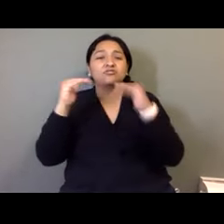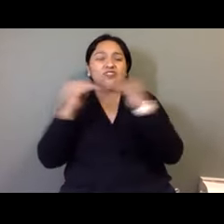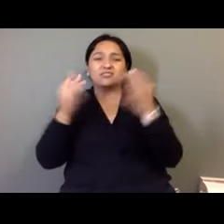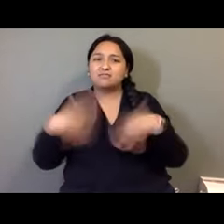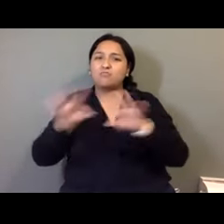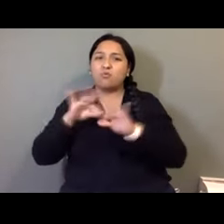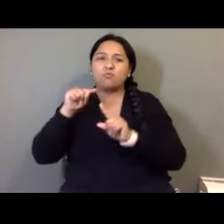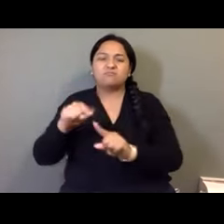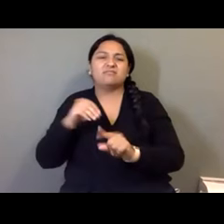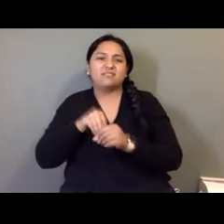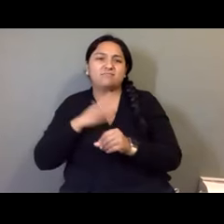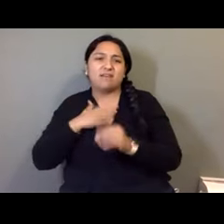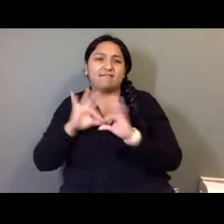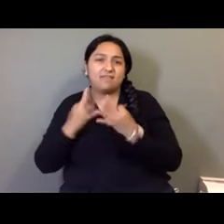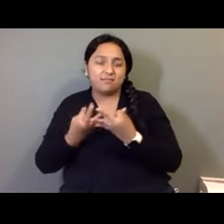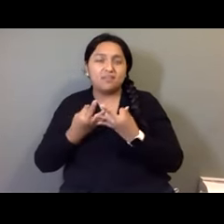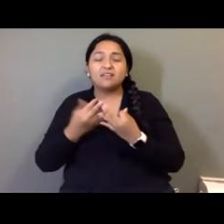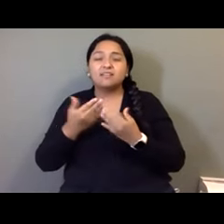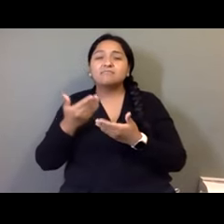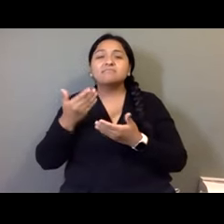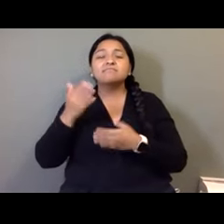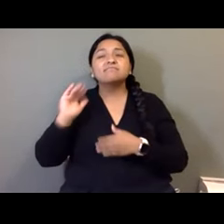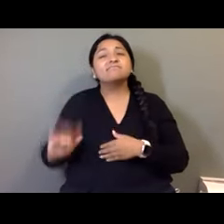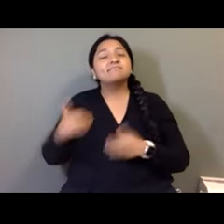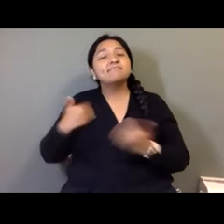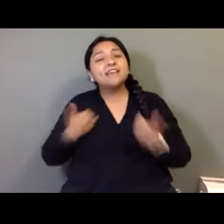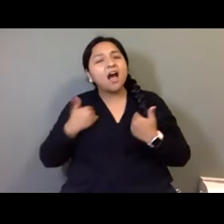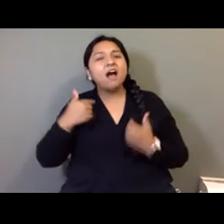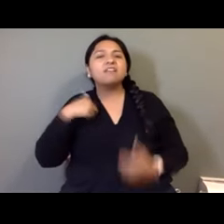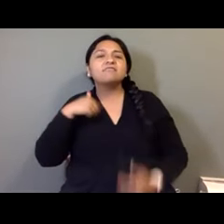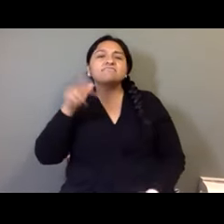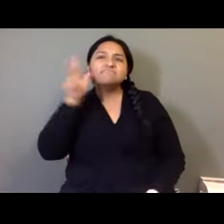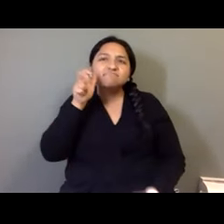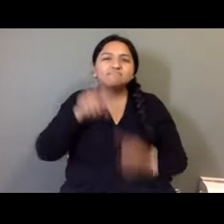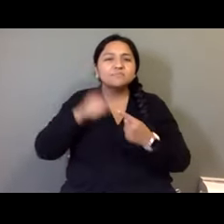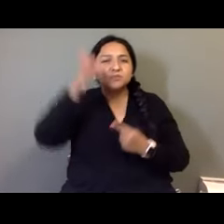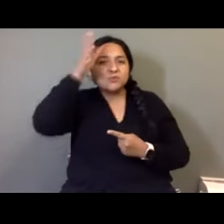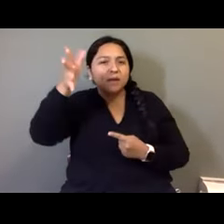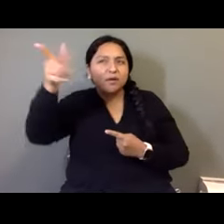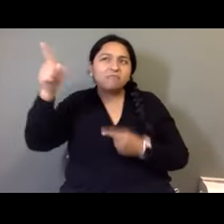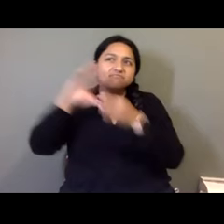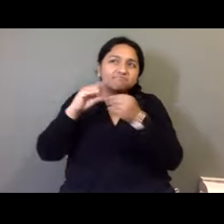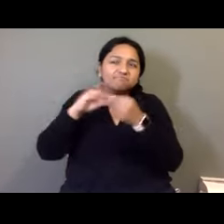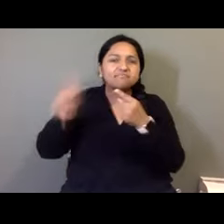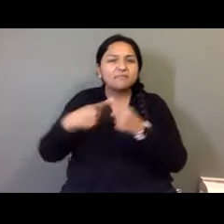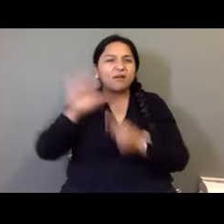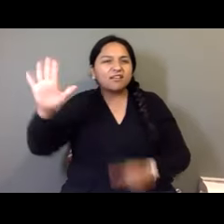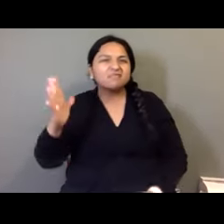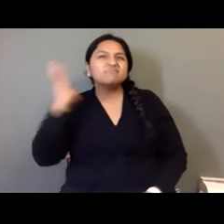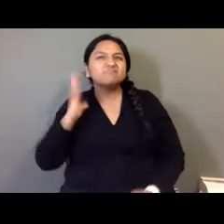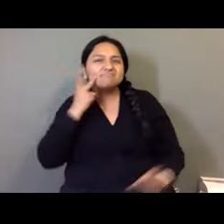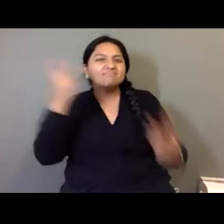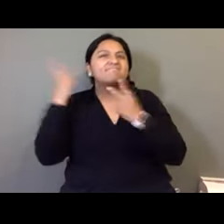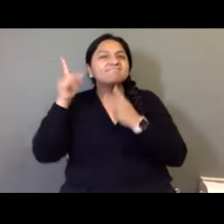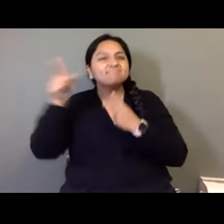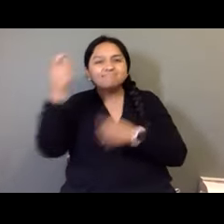earliest memories is probably listening to my grandpa tell me stories of his activism, going down south when he